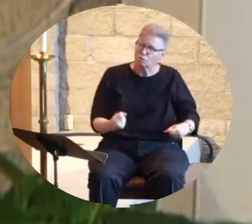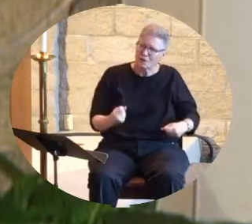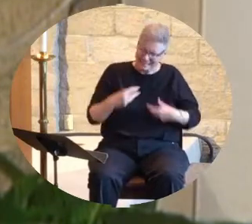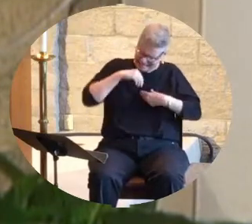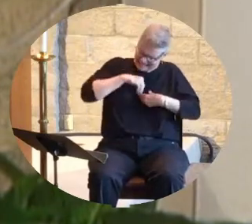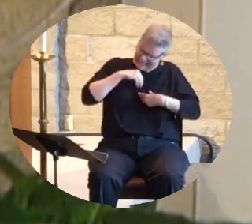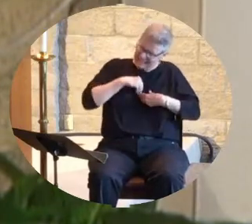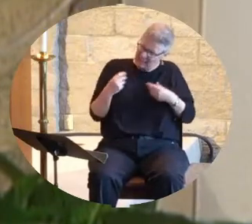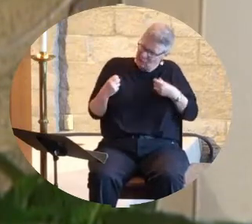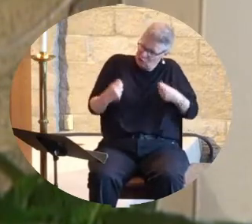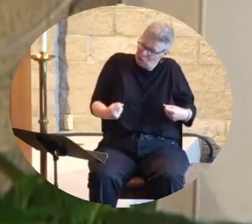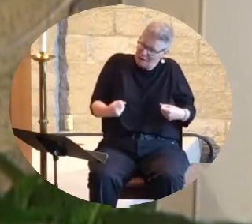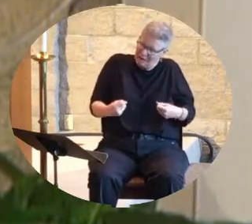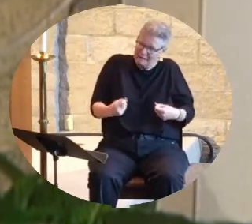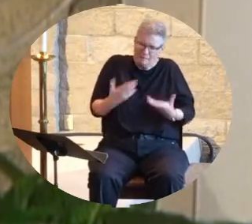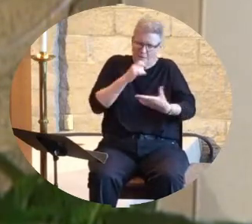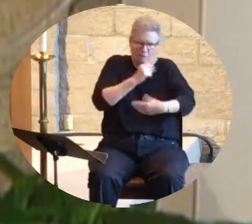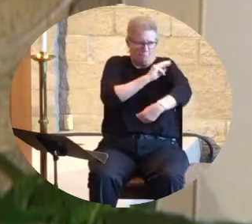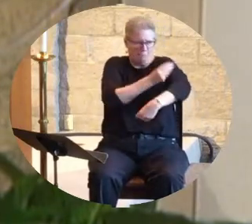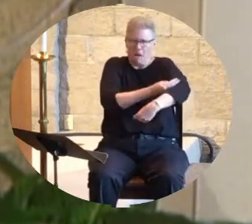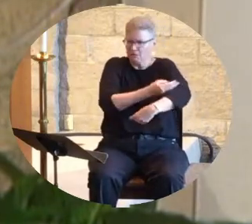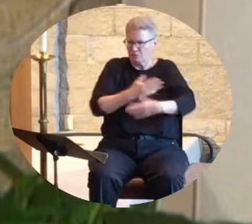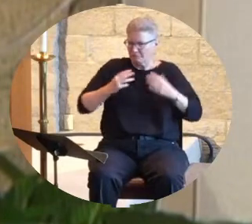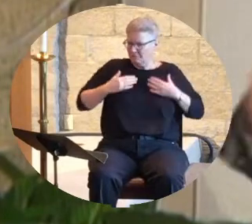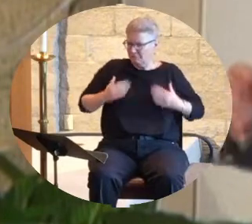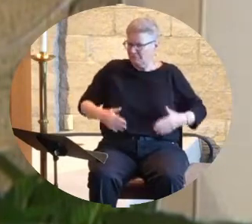an inner strength, not necessarily a physical strength, because